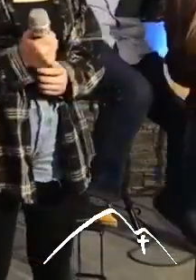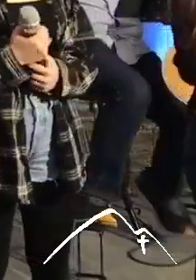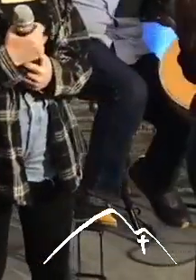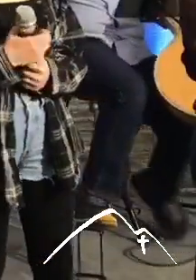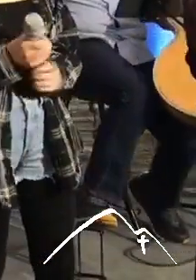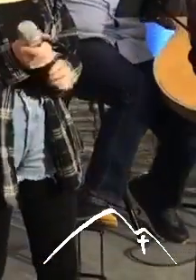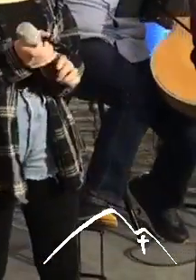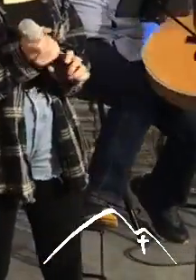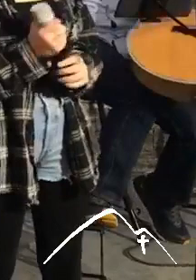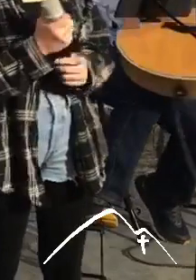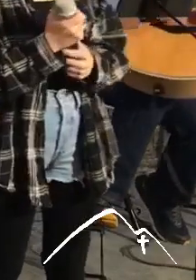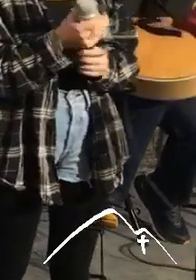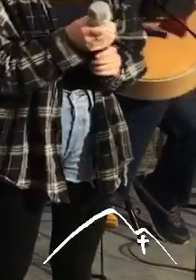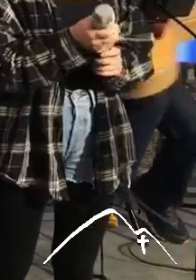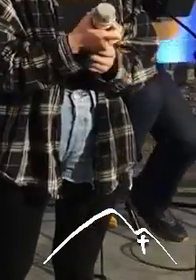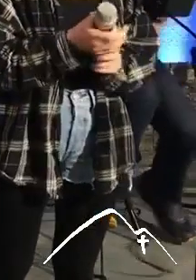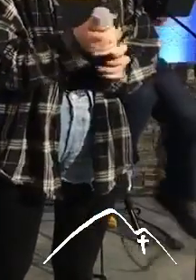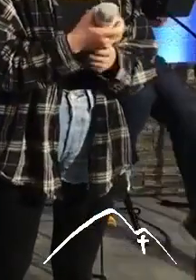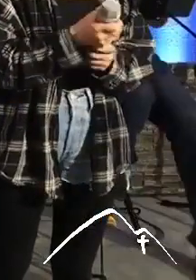underway.